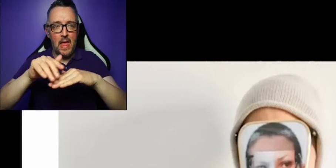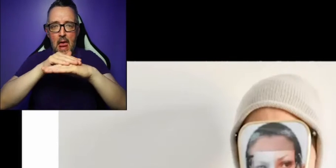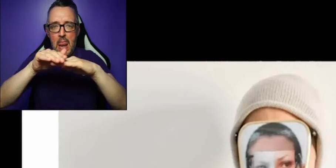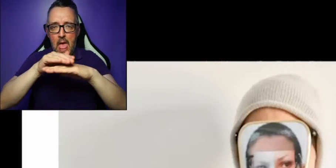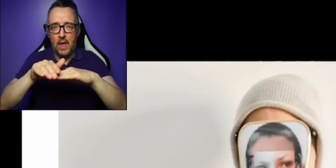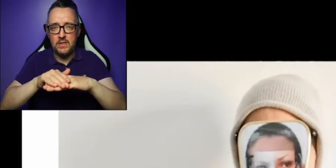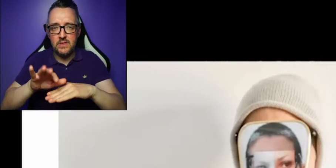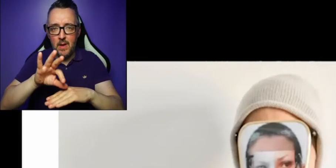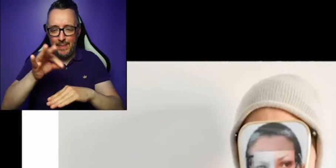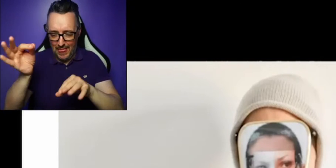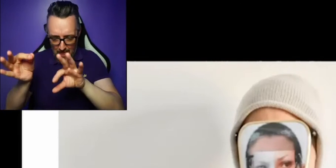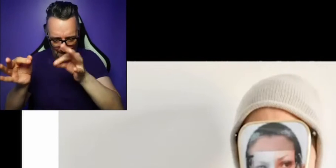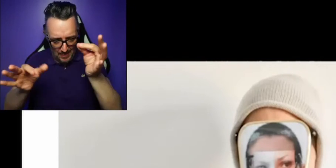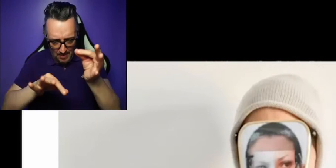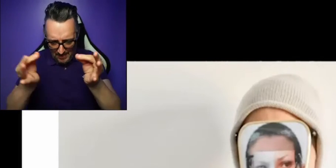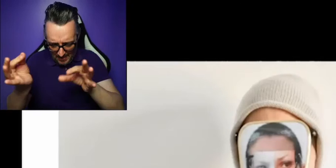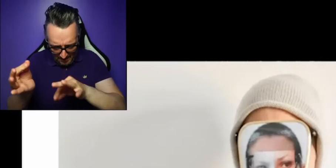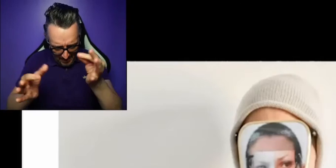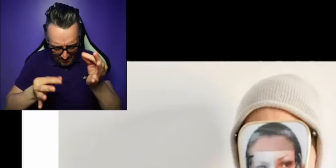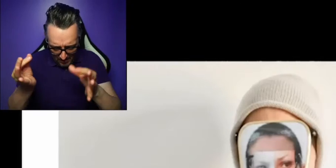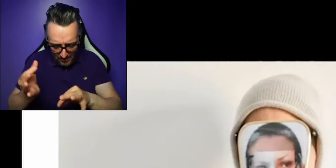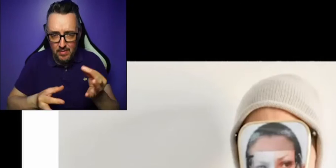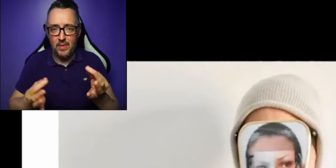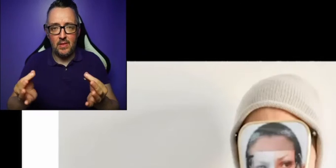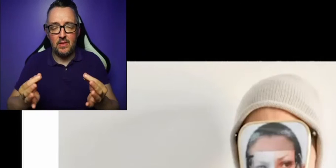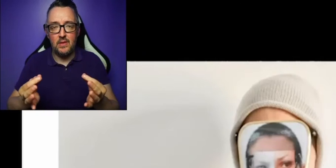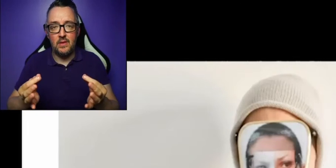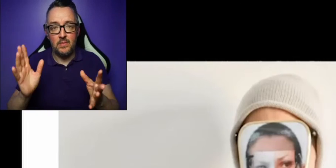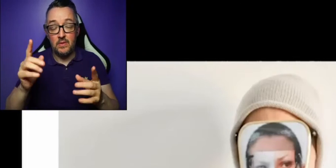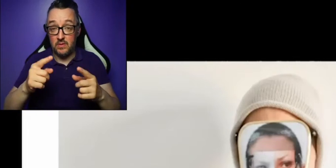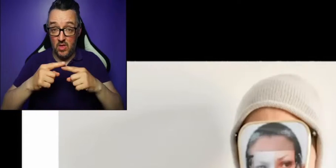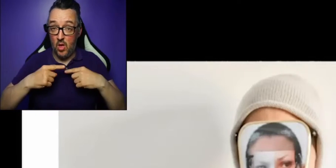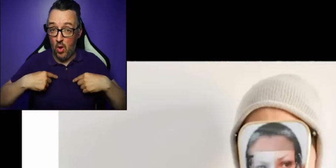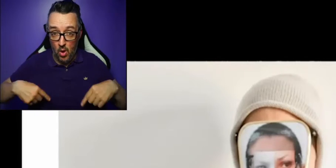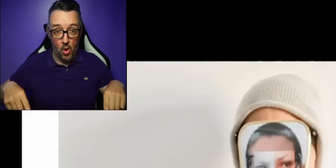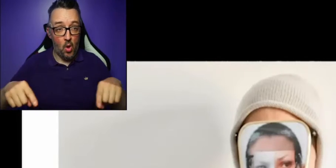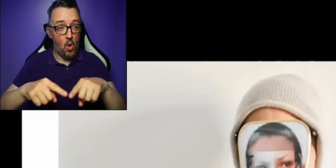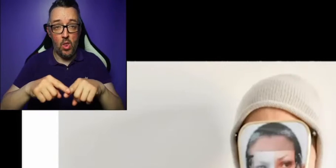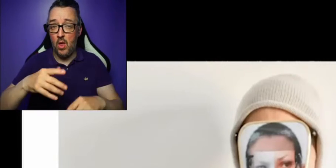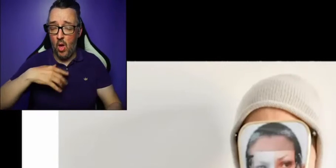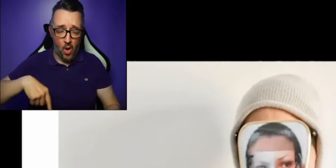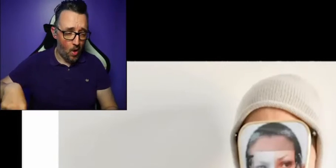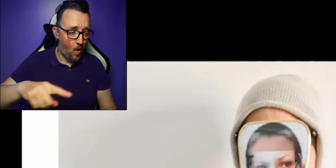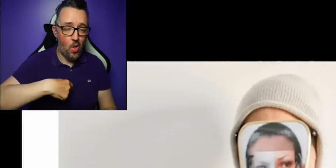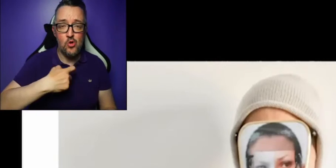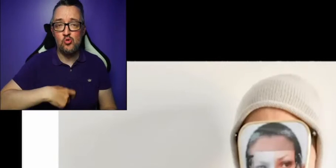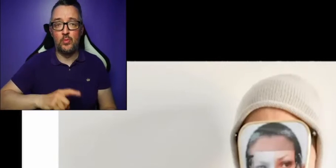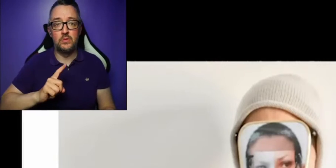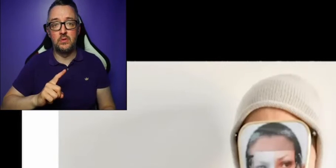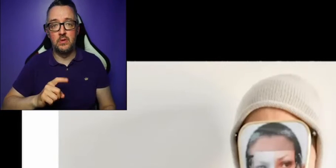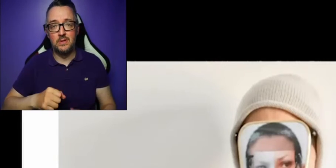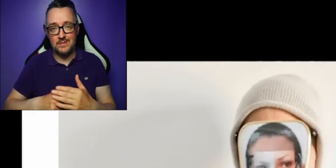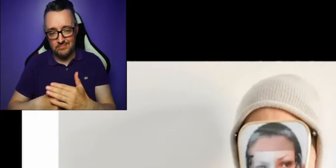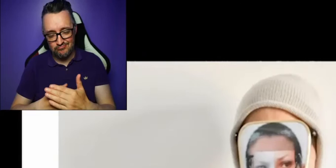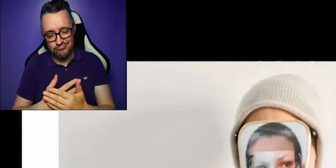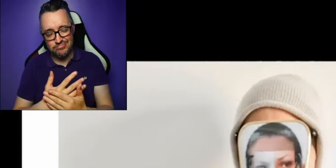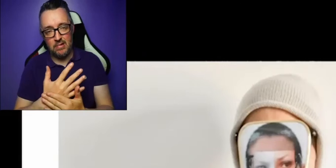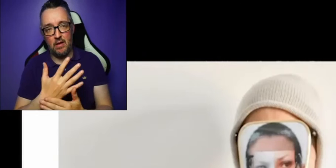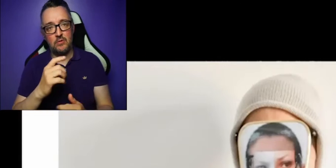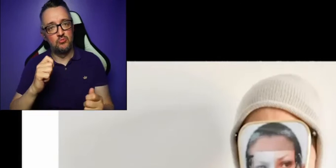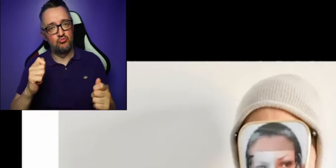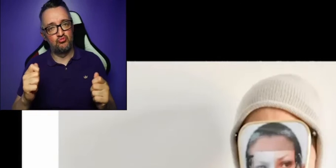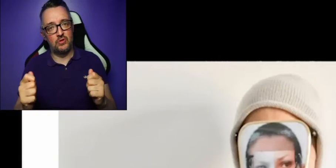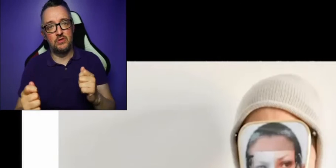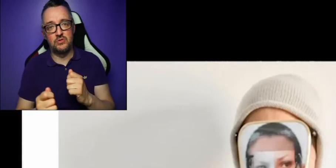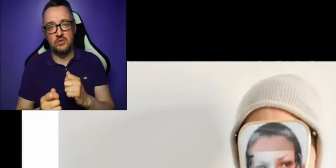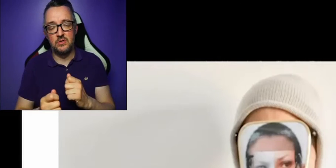think that is also very in common with all humans. We're all constantly evolving, aren't we? I think